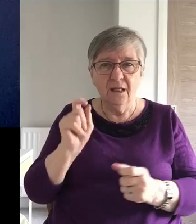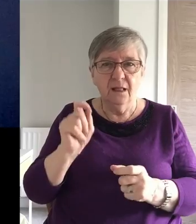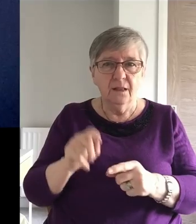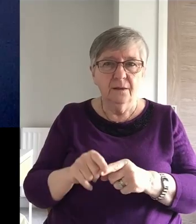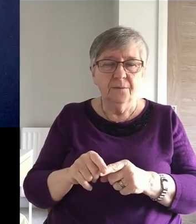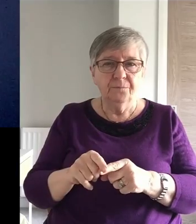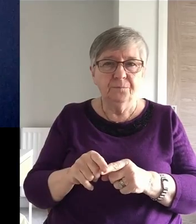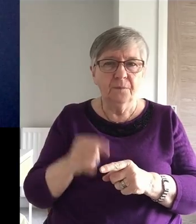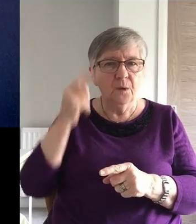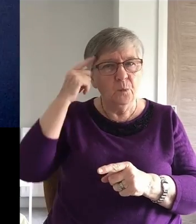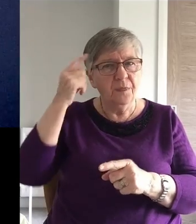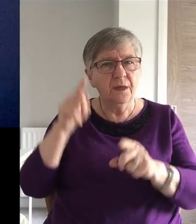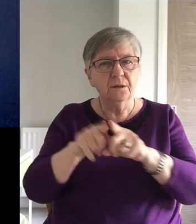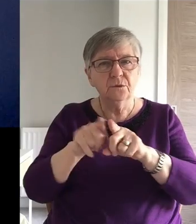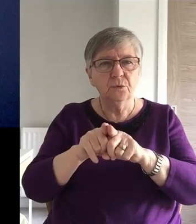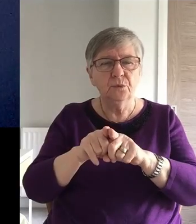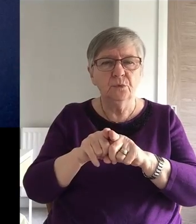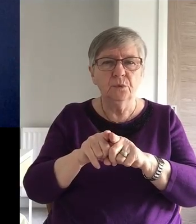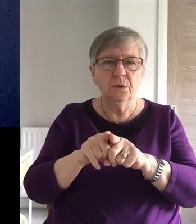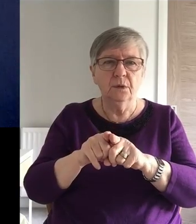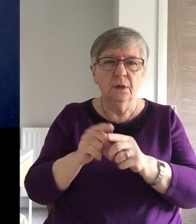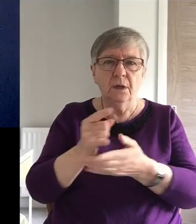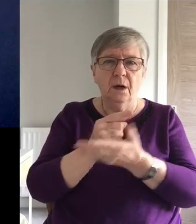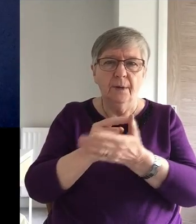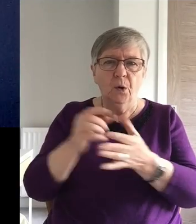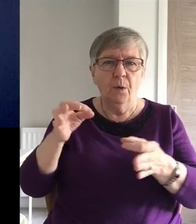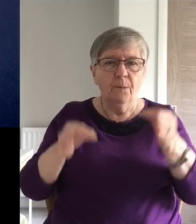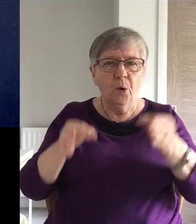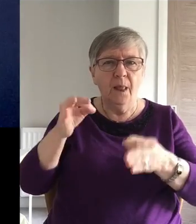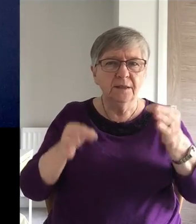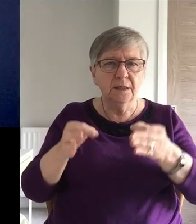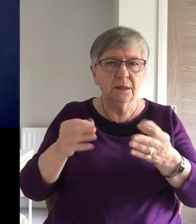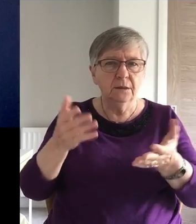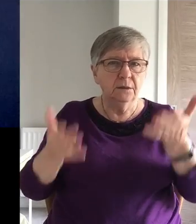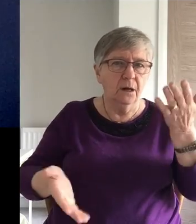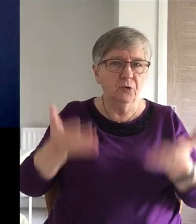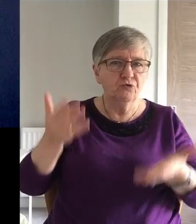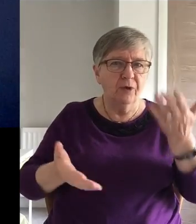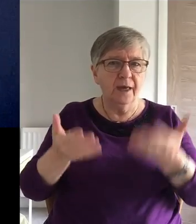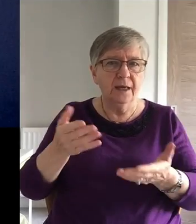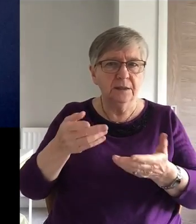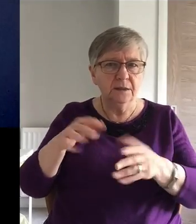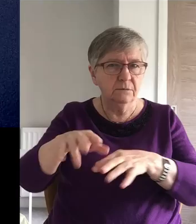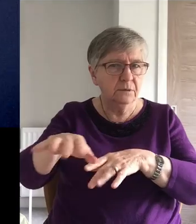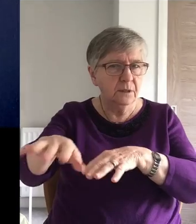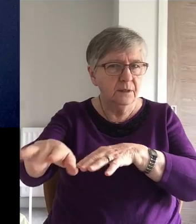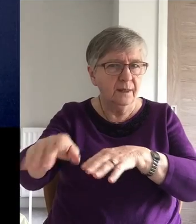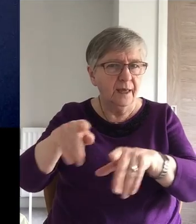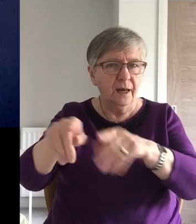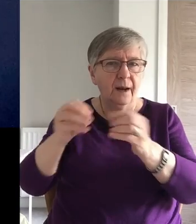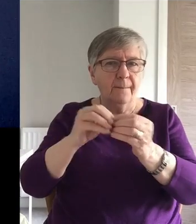We just think too of the political unrest that seems to be just simmering below the